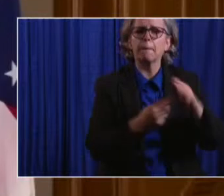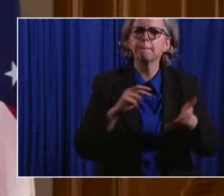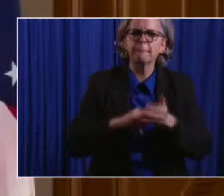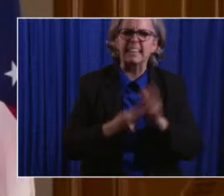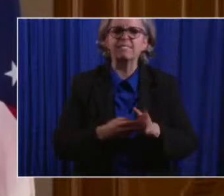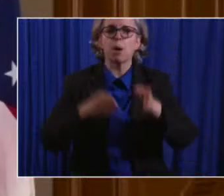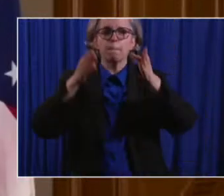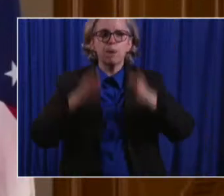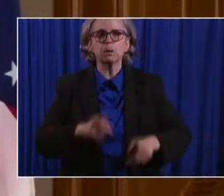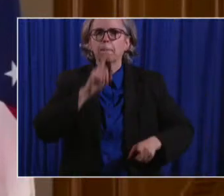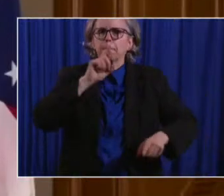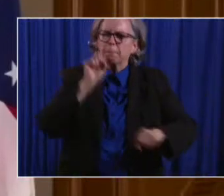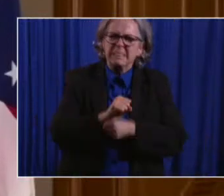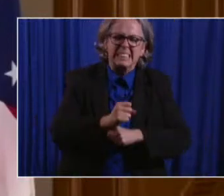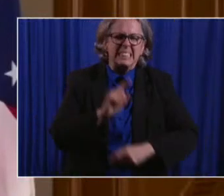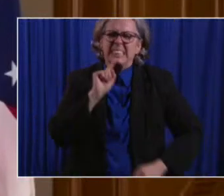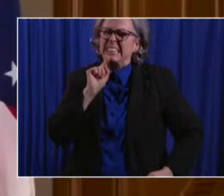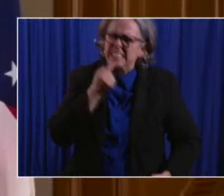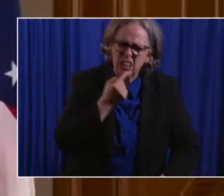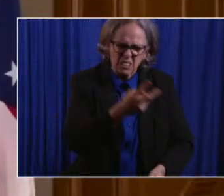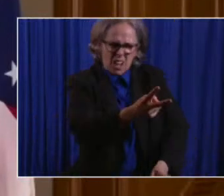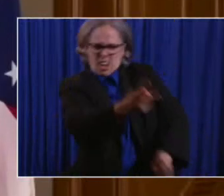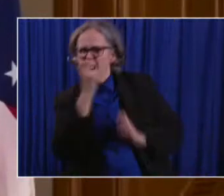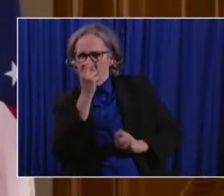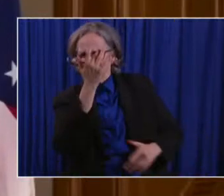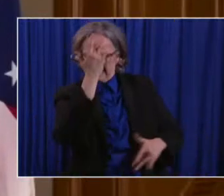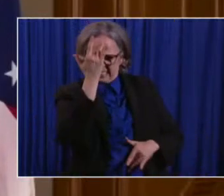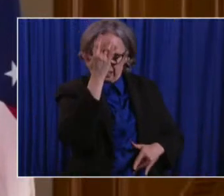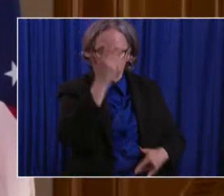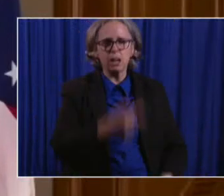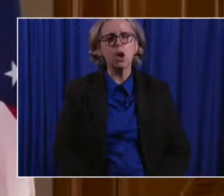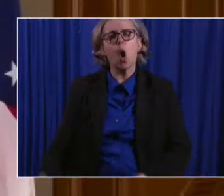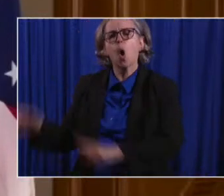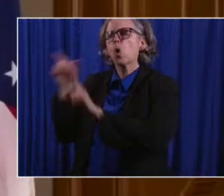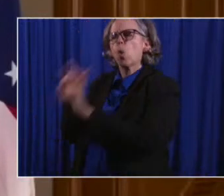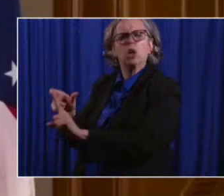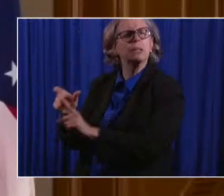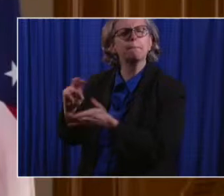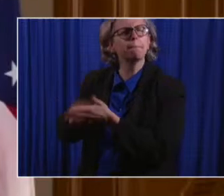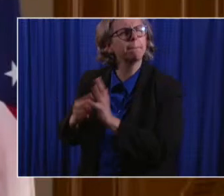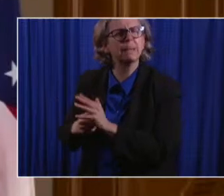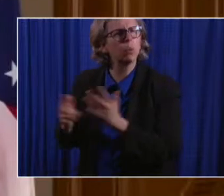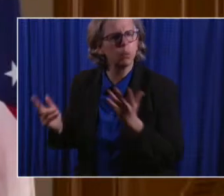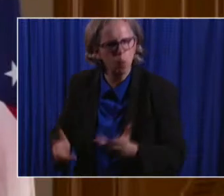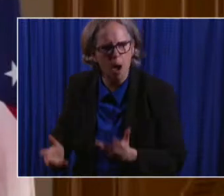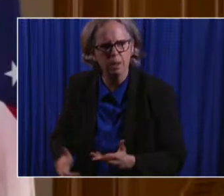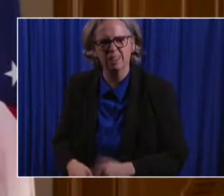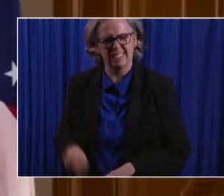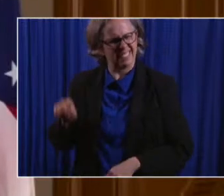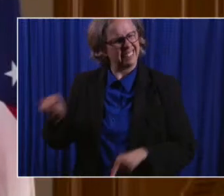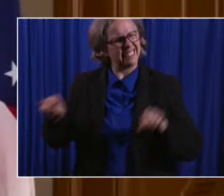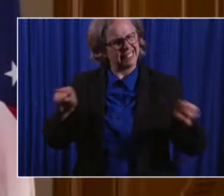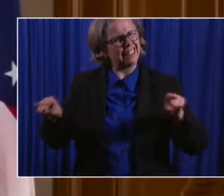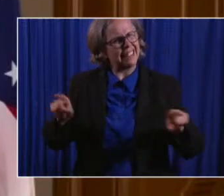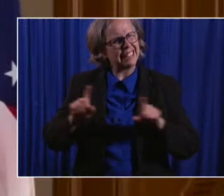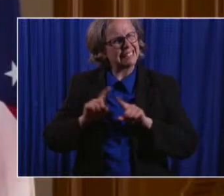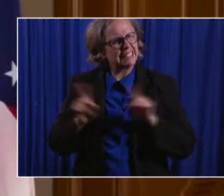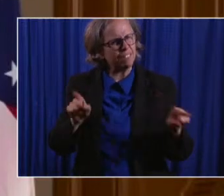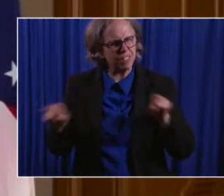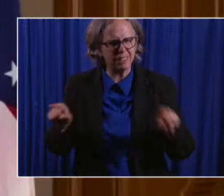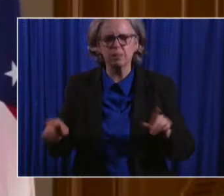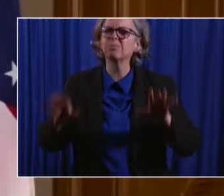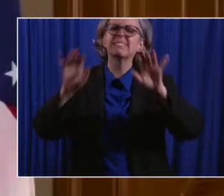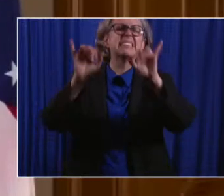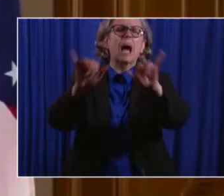sick, and quarantine are standard public health practices that are implemented for many communicable diseases,